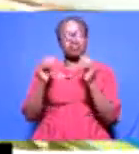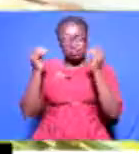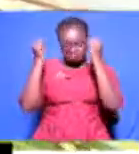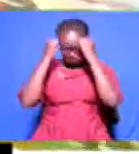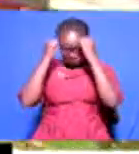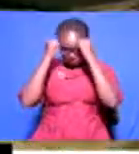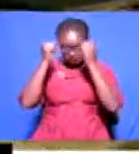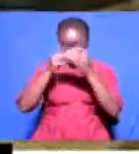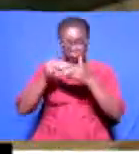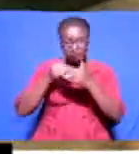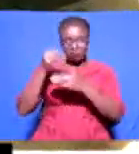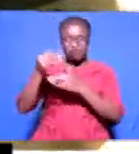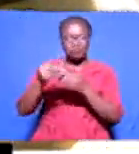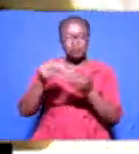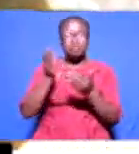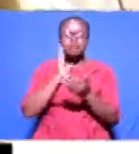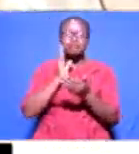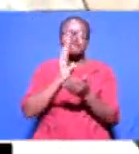to shop for their children.